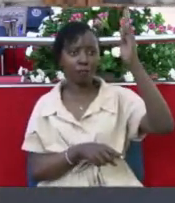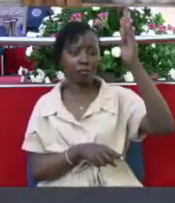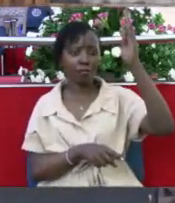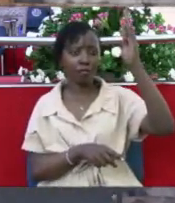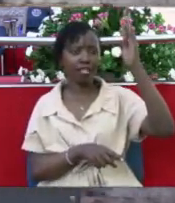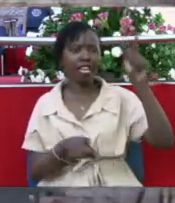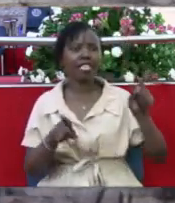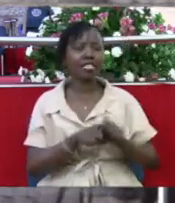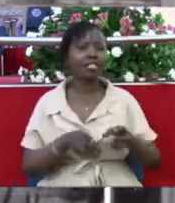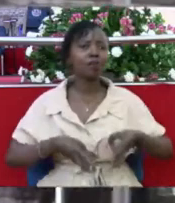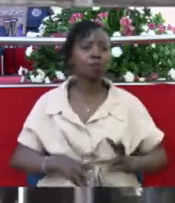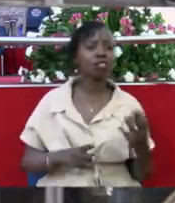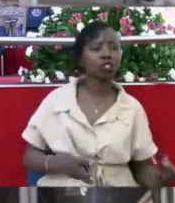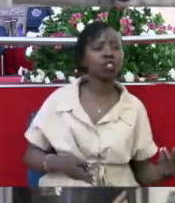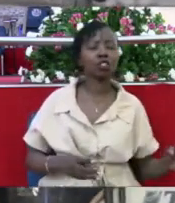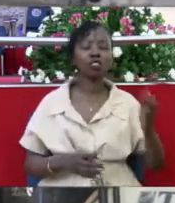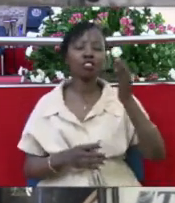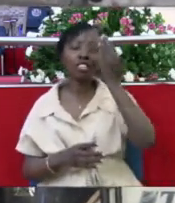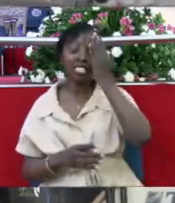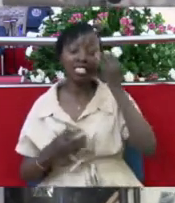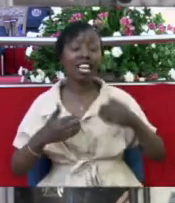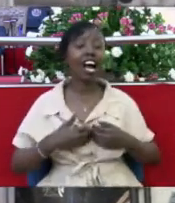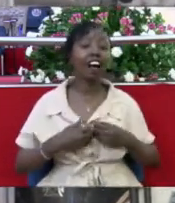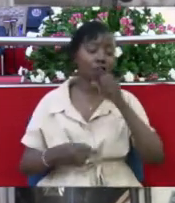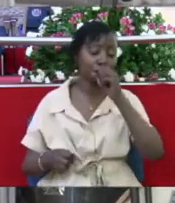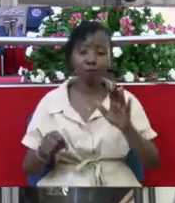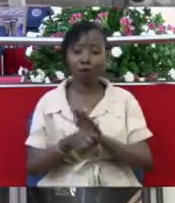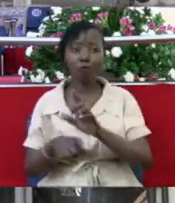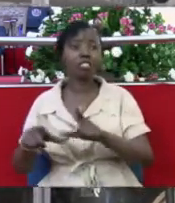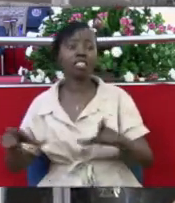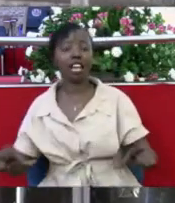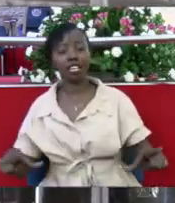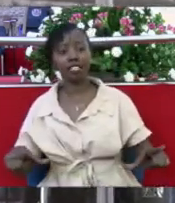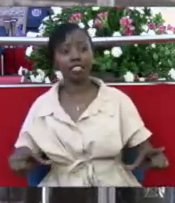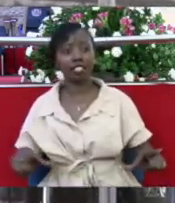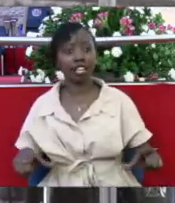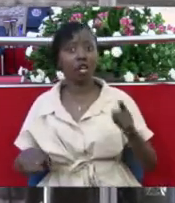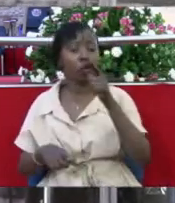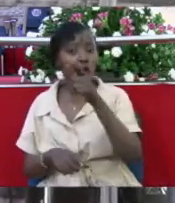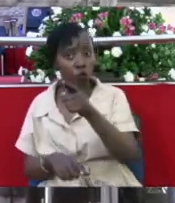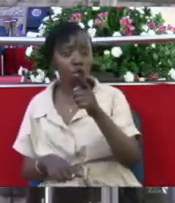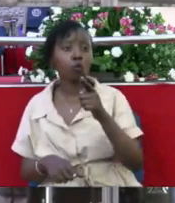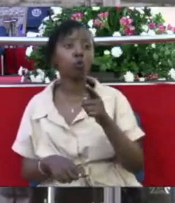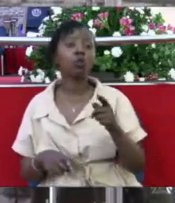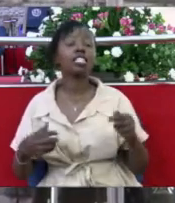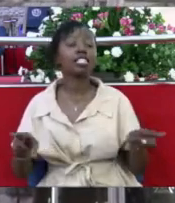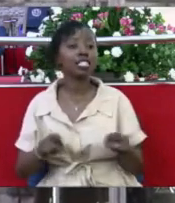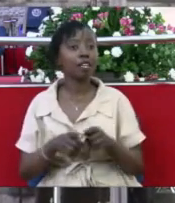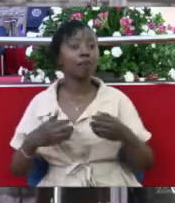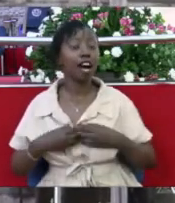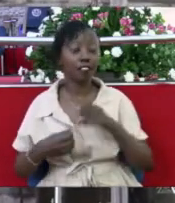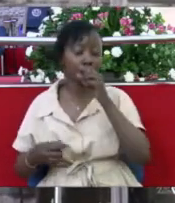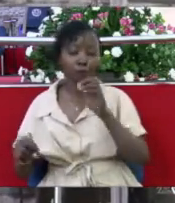the children of Israel had a promised land, kama wana wa Israeli walivyokuwa na nchi ya ahadi, you too have a promised wewe land. Pia uko na nchi ya